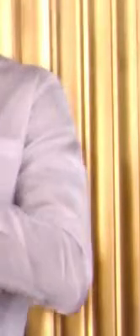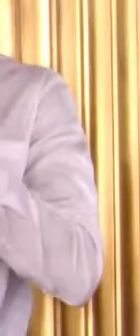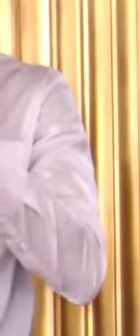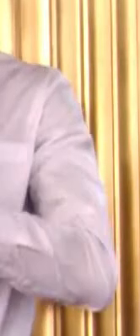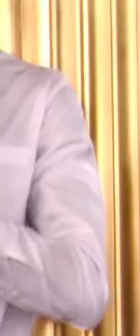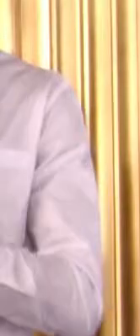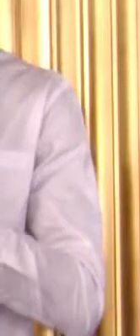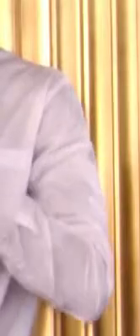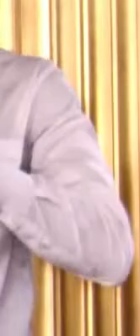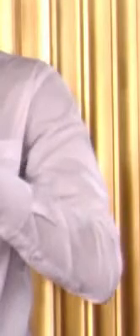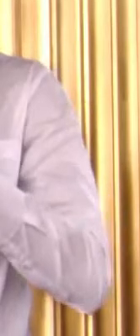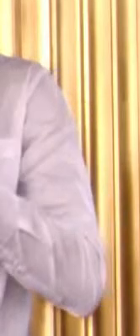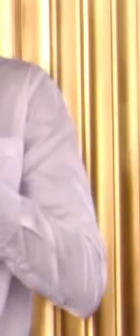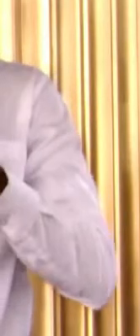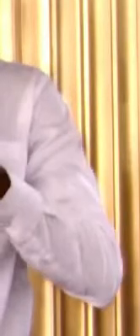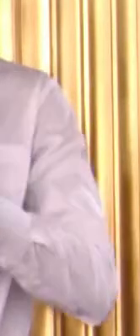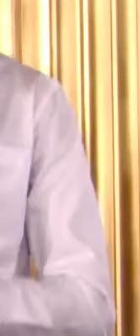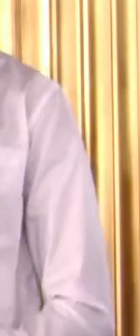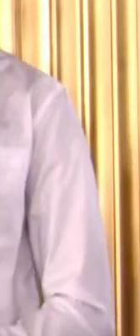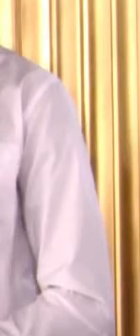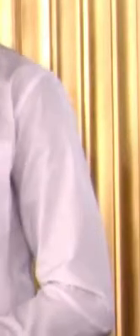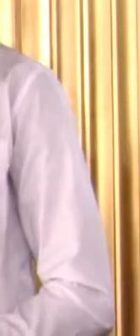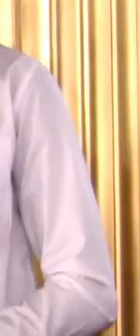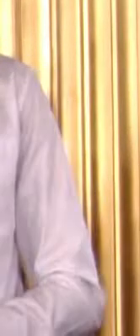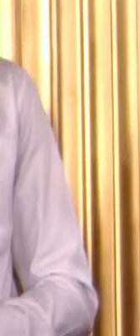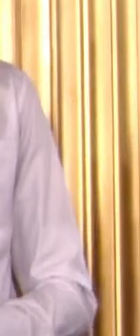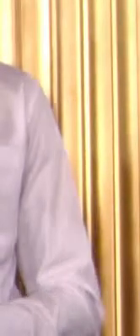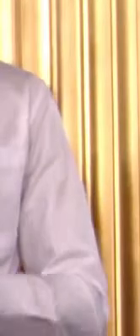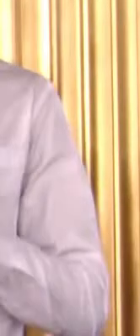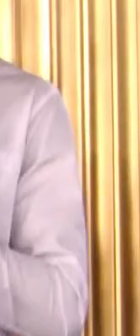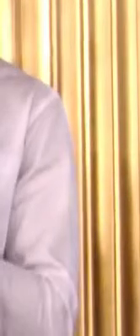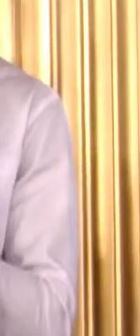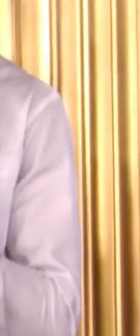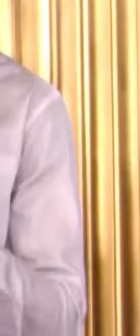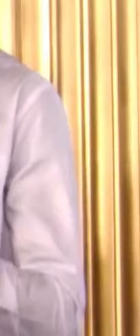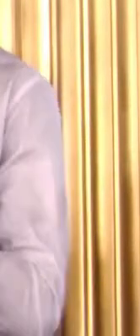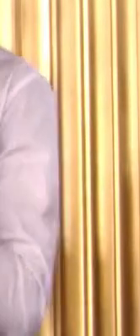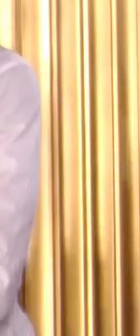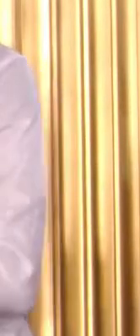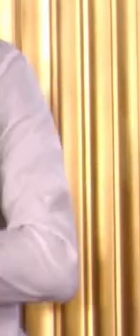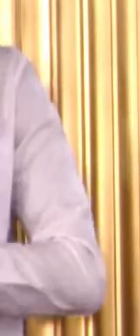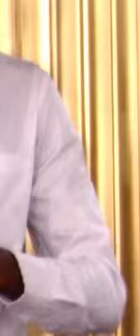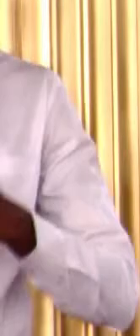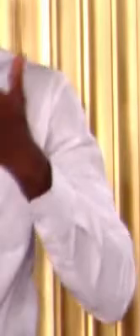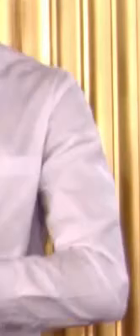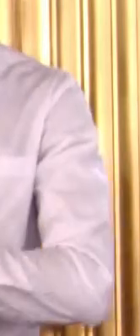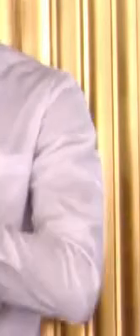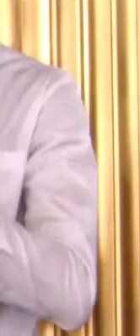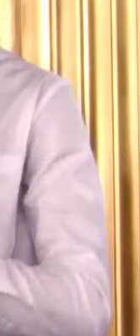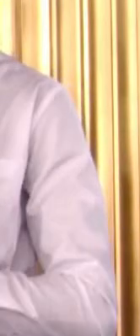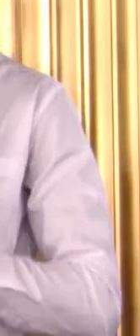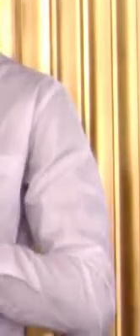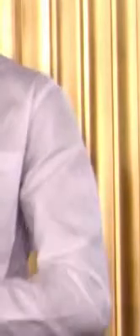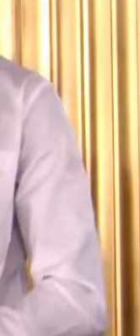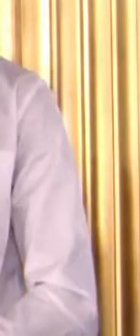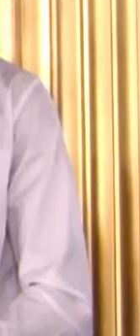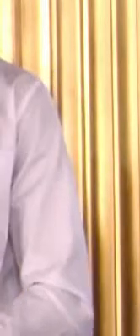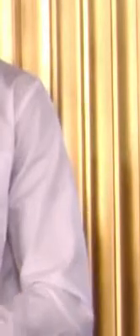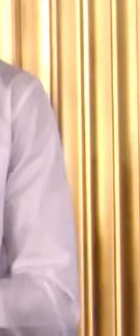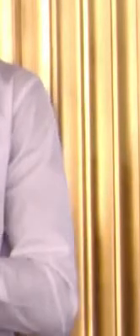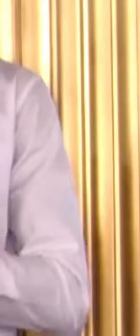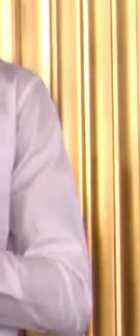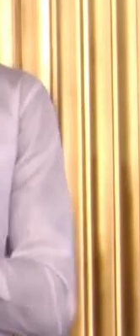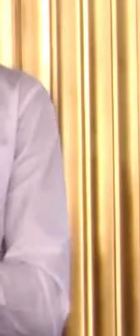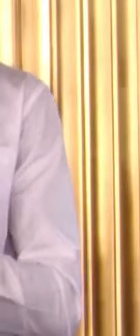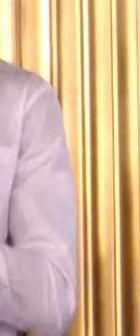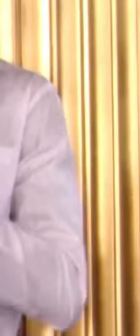from the media, ladies and gentlemen. Good morning and welcome to the Great Hall of the University of